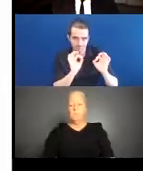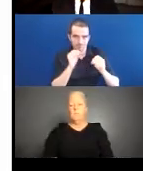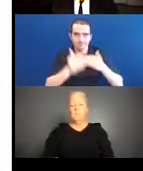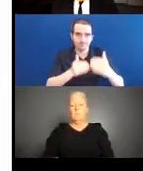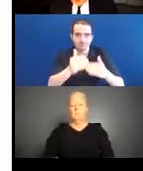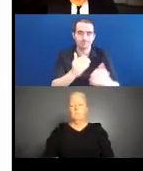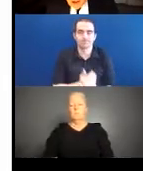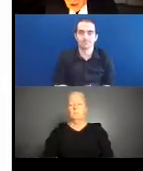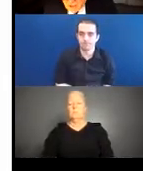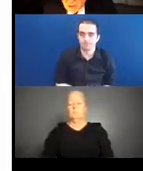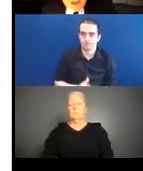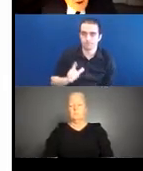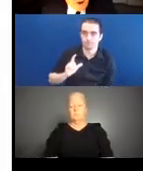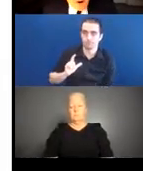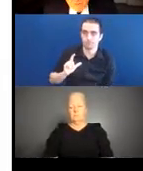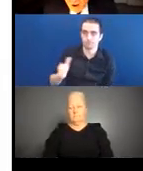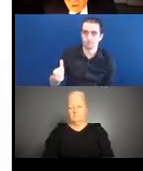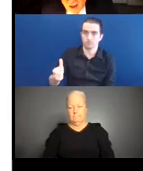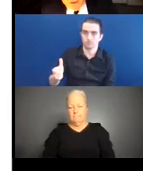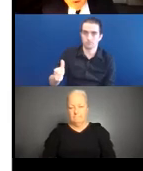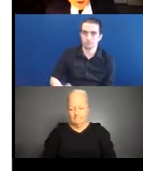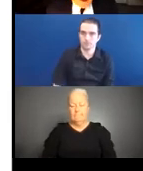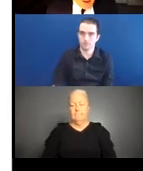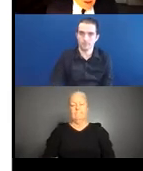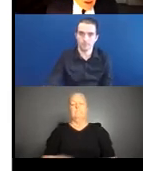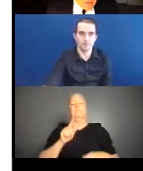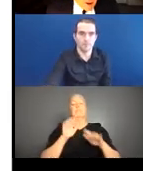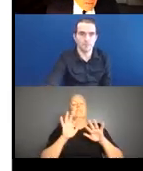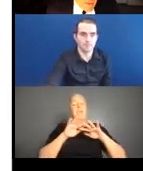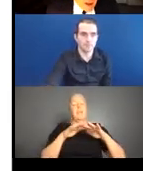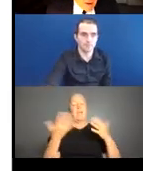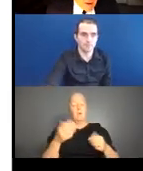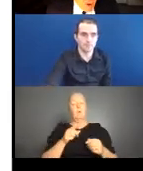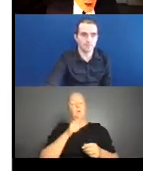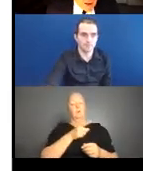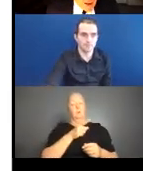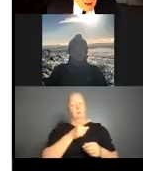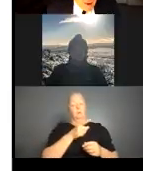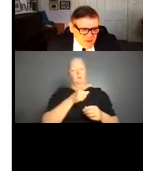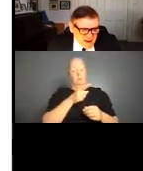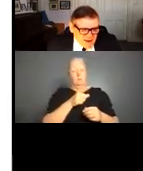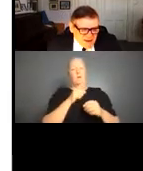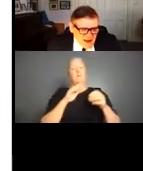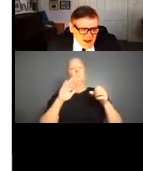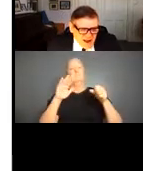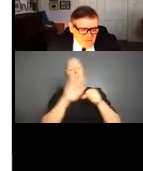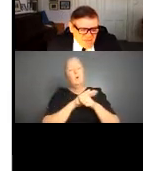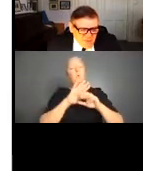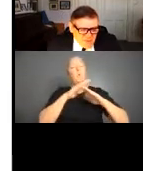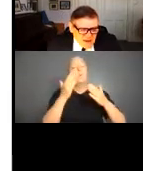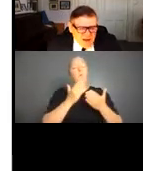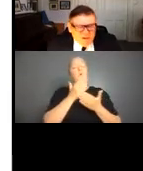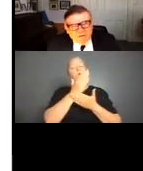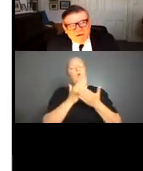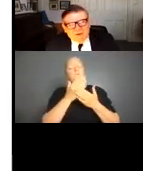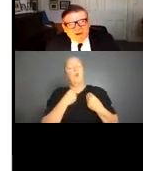or partial guardianship, which is the norm around the world, is one of the main ways that legal capacity is denied. People